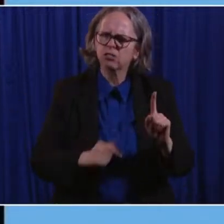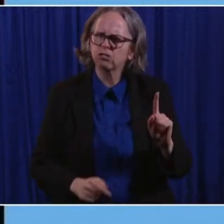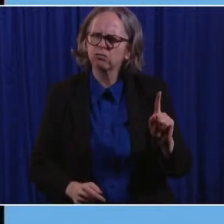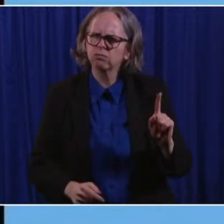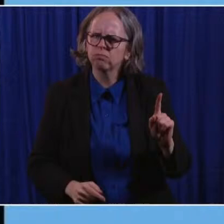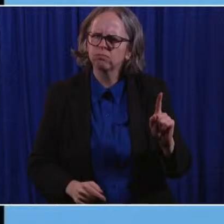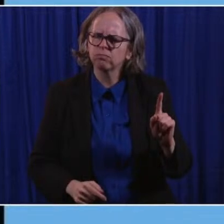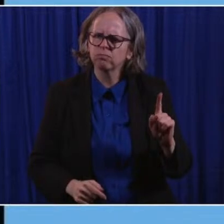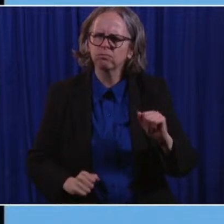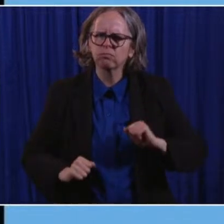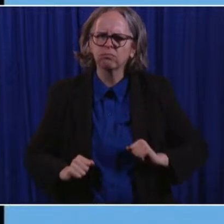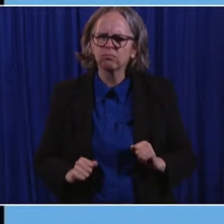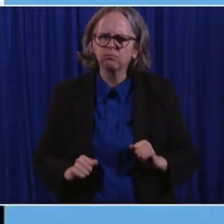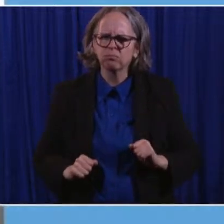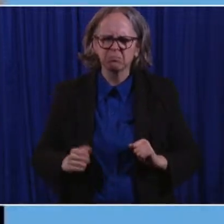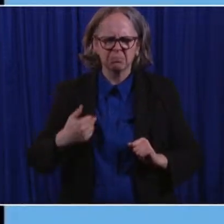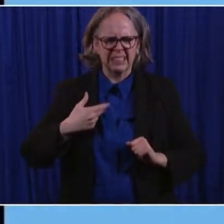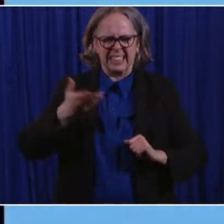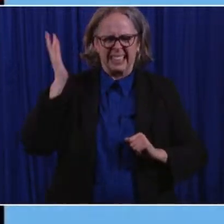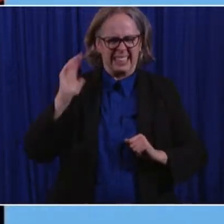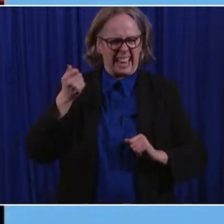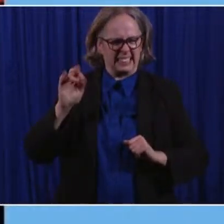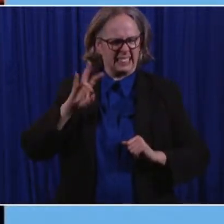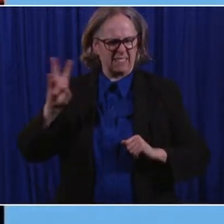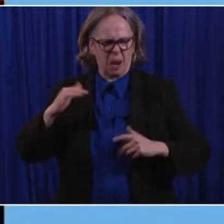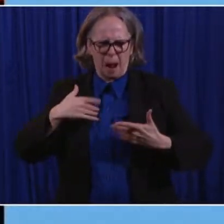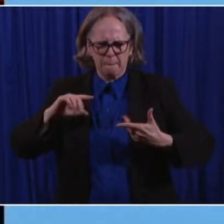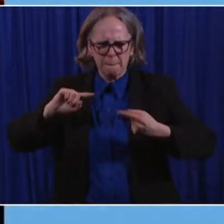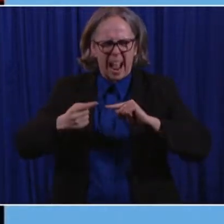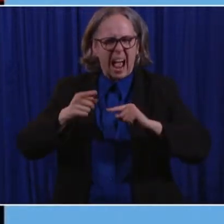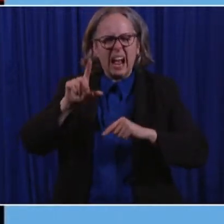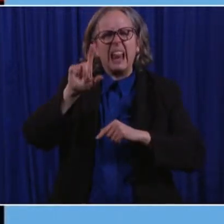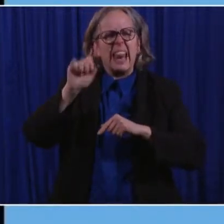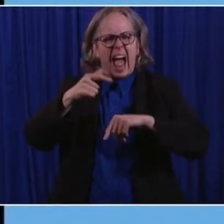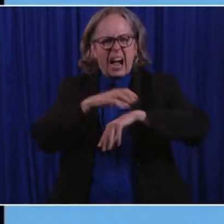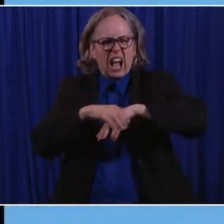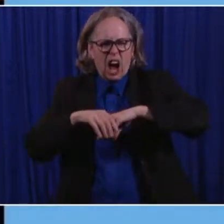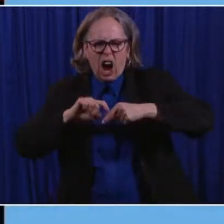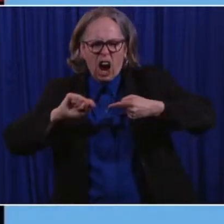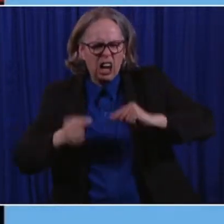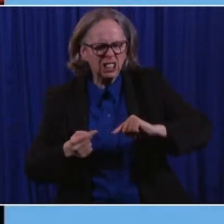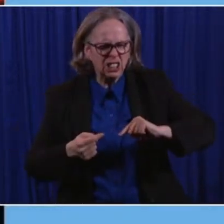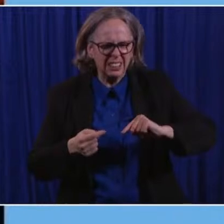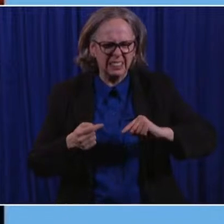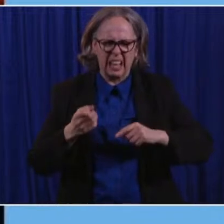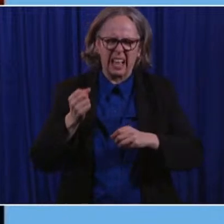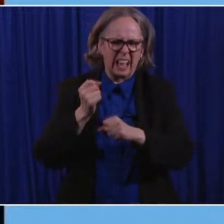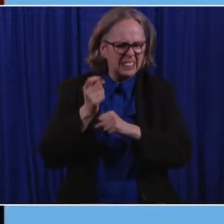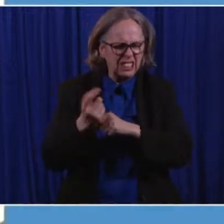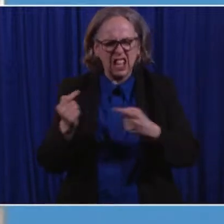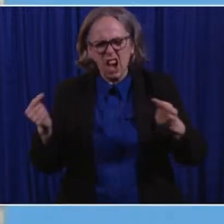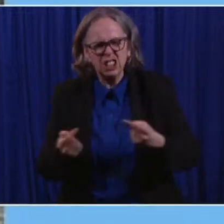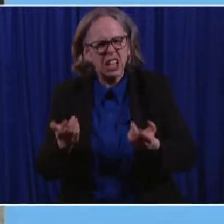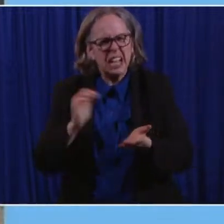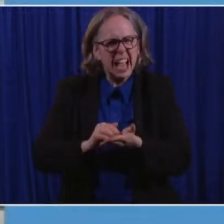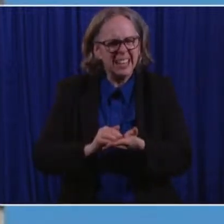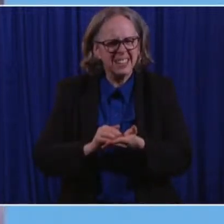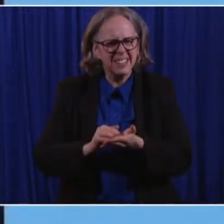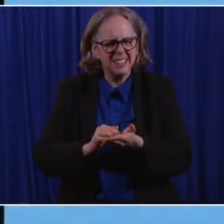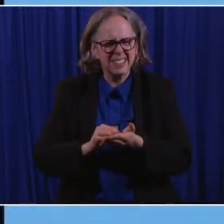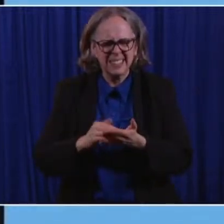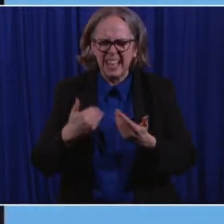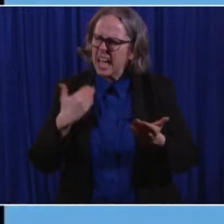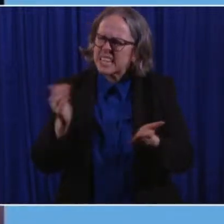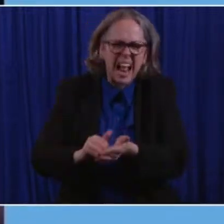Torn ligaments in 1977, again in 78. And in 79, everyone thought I'd miss